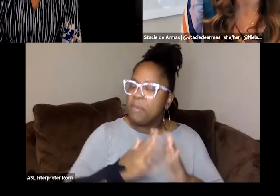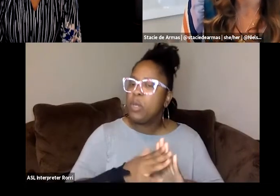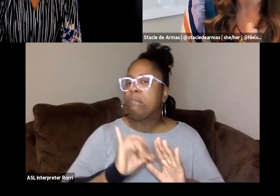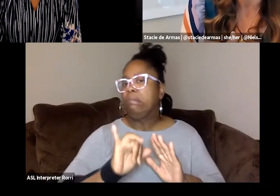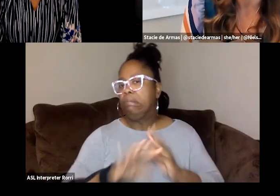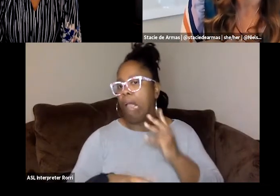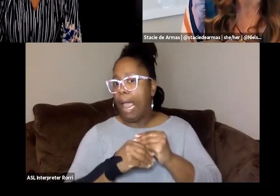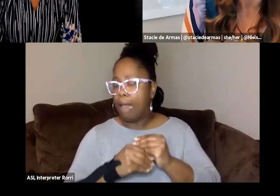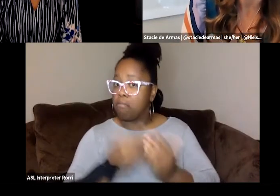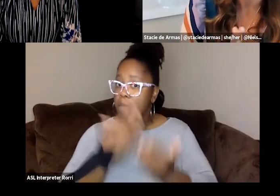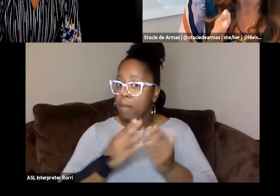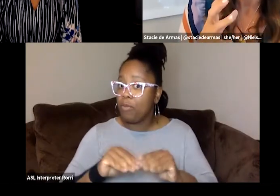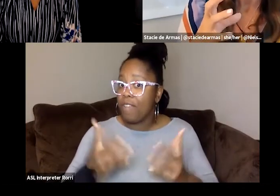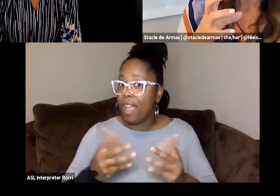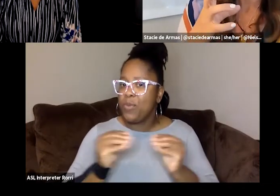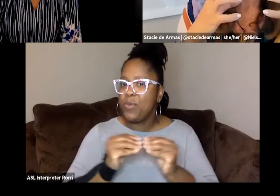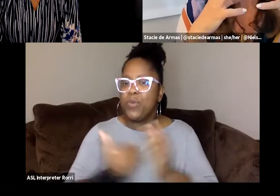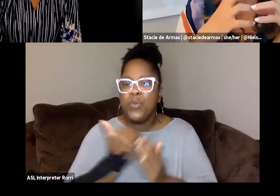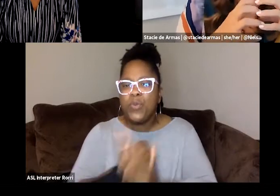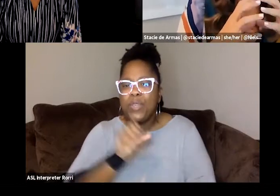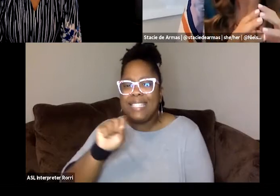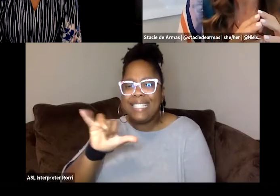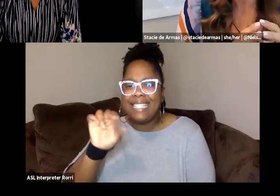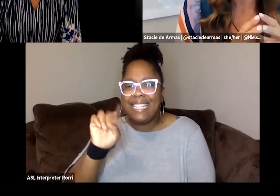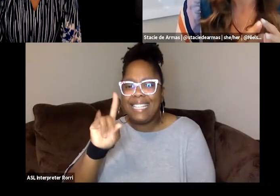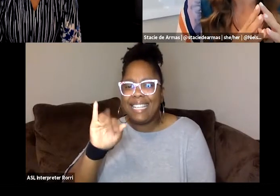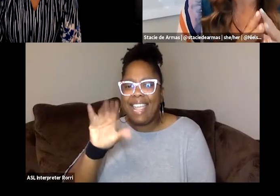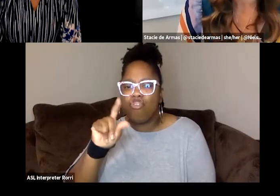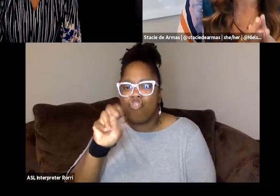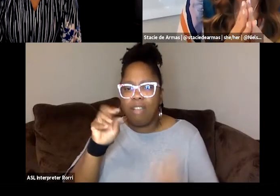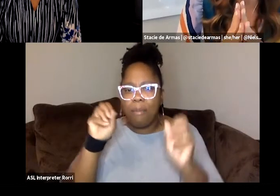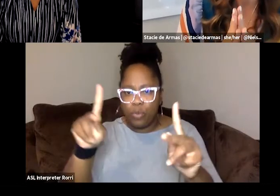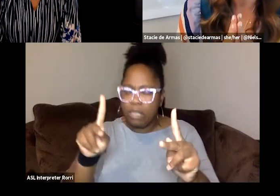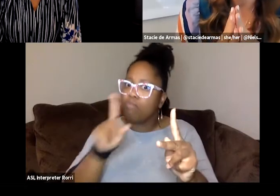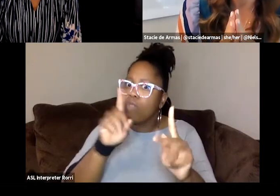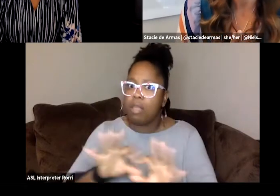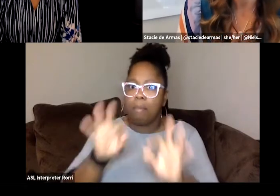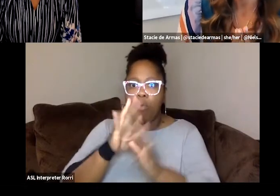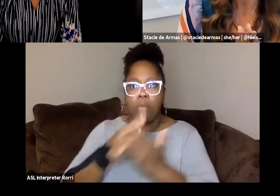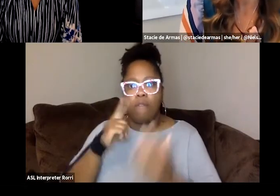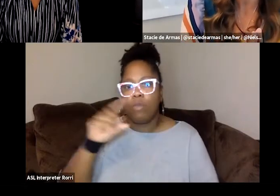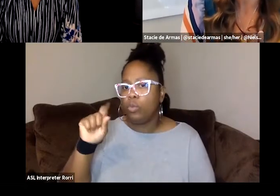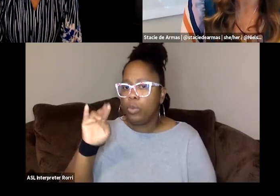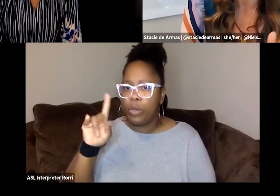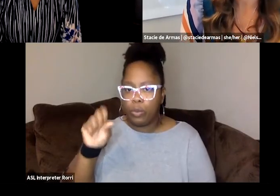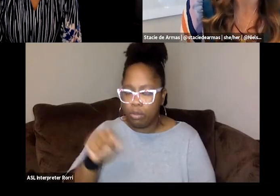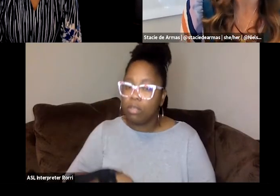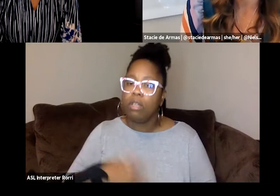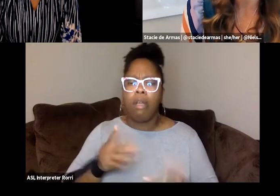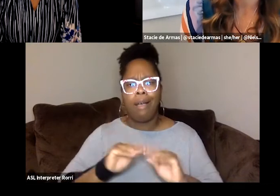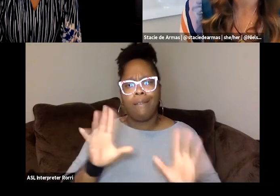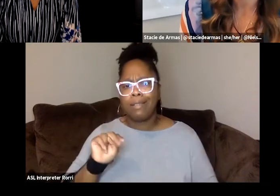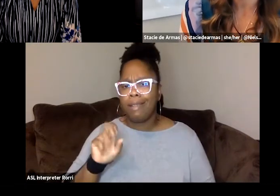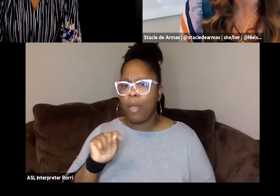new syndication opportunities too. This is a really important component for studios. When it comes to networks, obviously they can